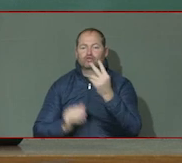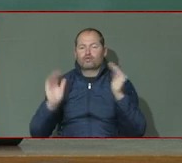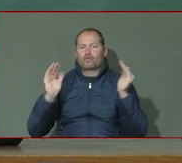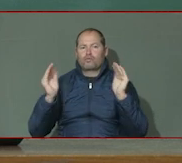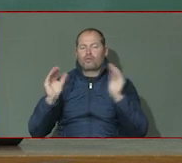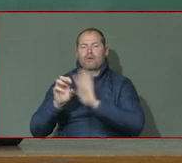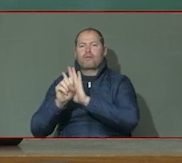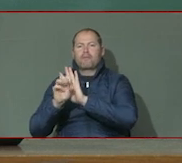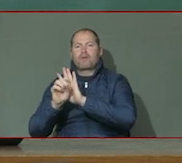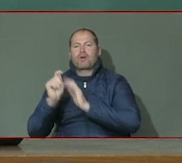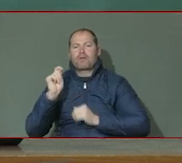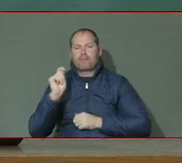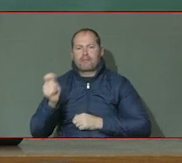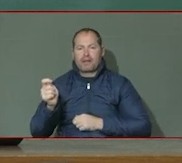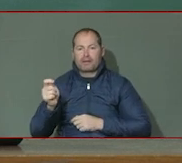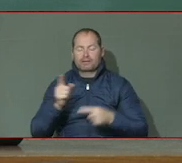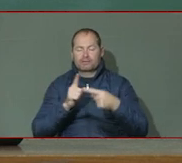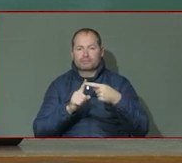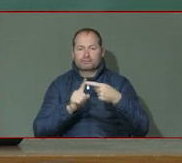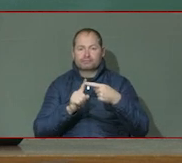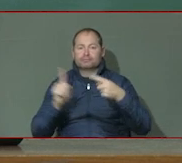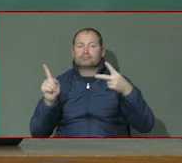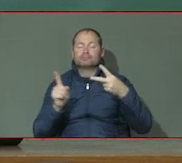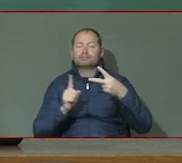market price and